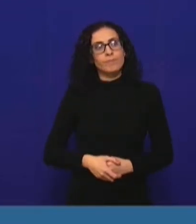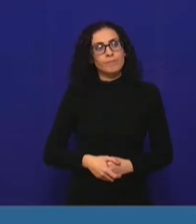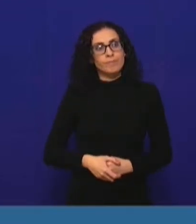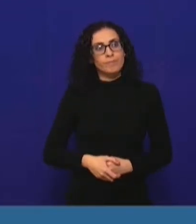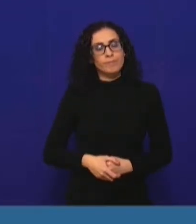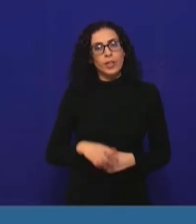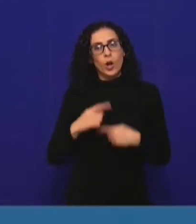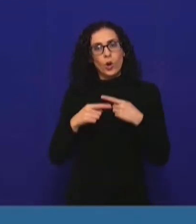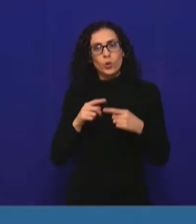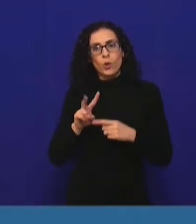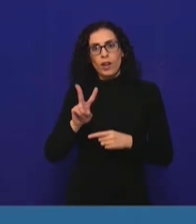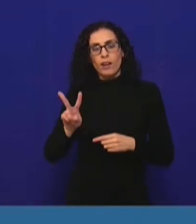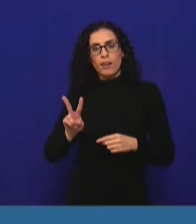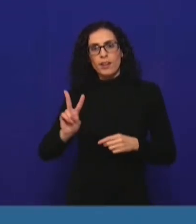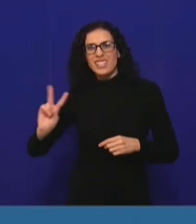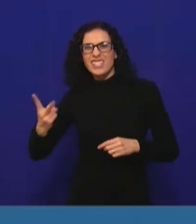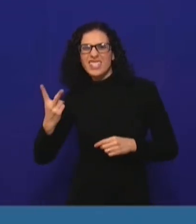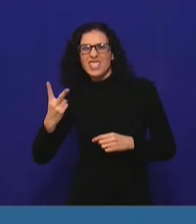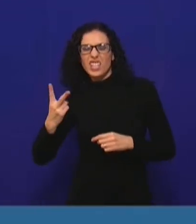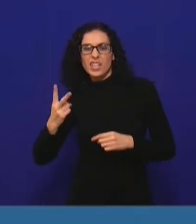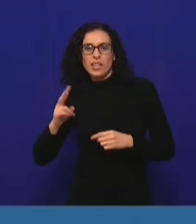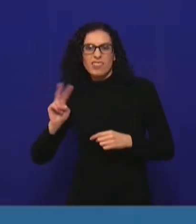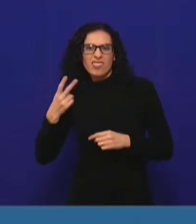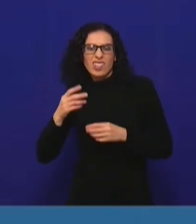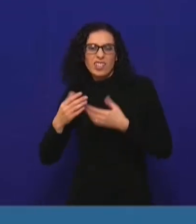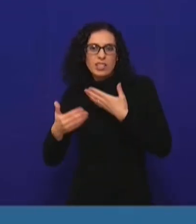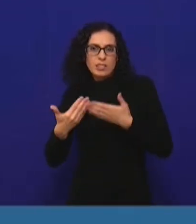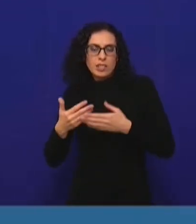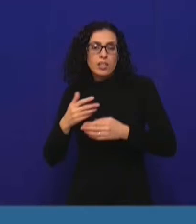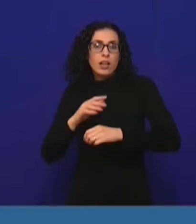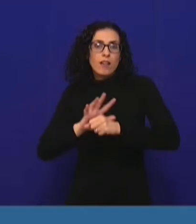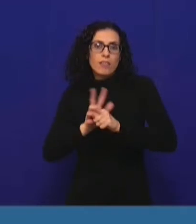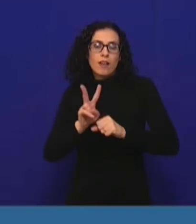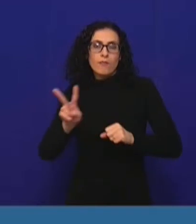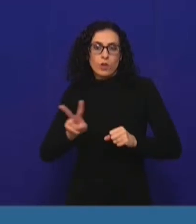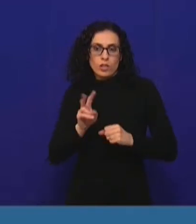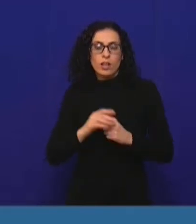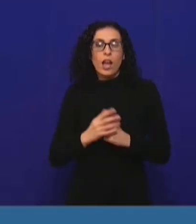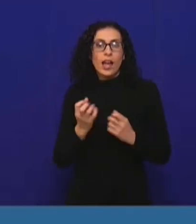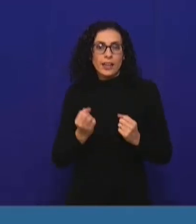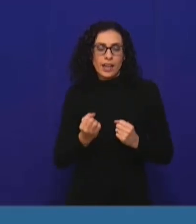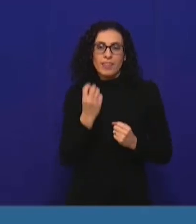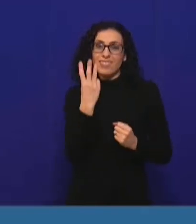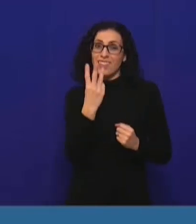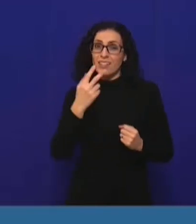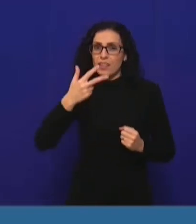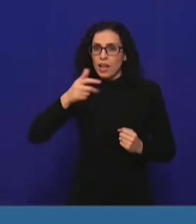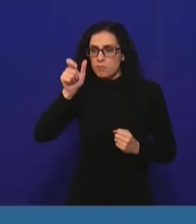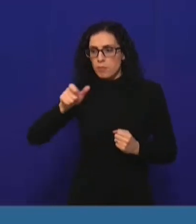Fuq il-varjant sa issa kellna 38 cases ta' UK variant.